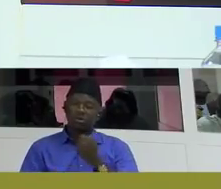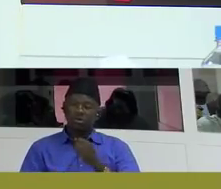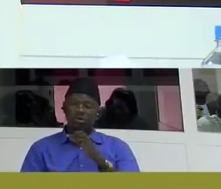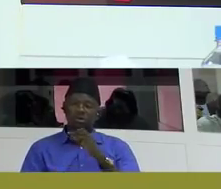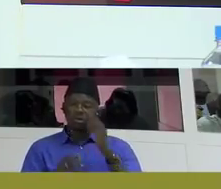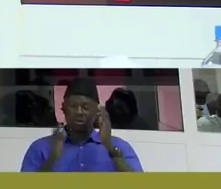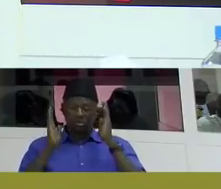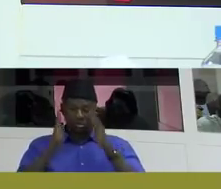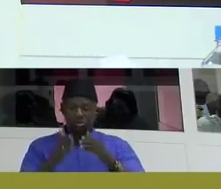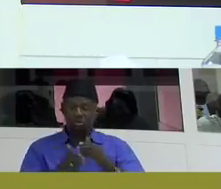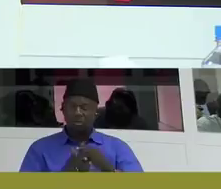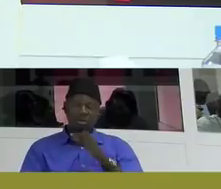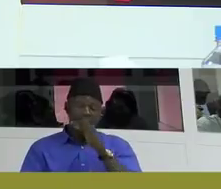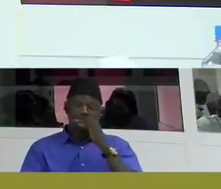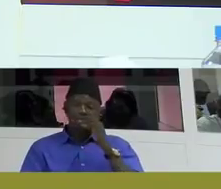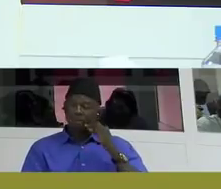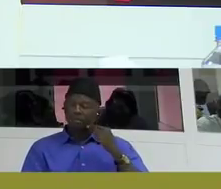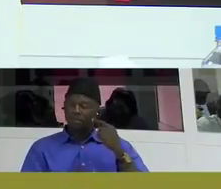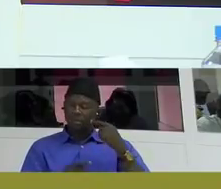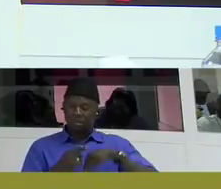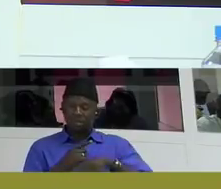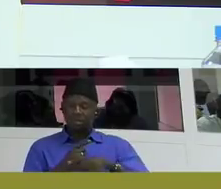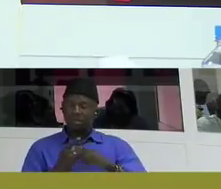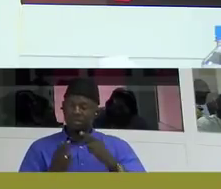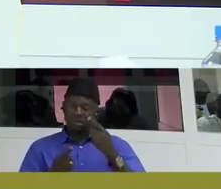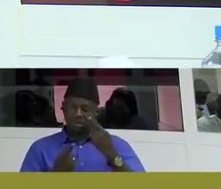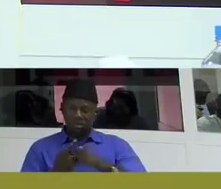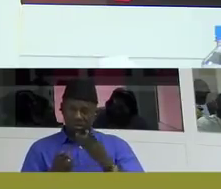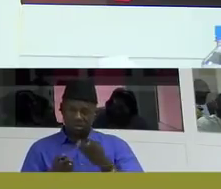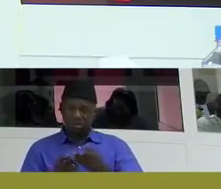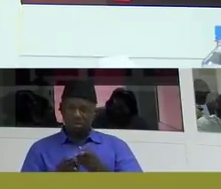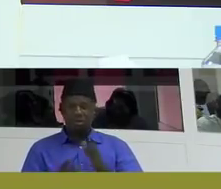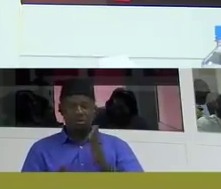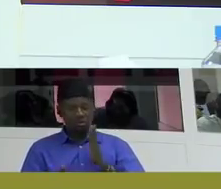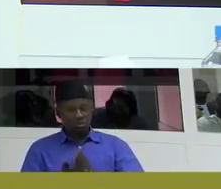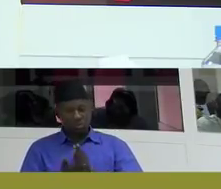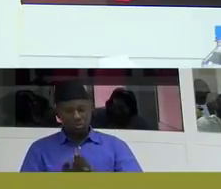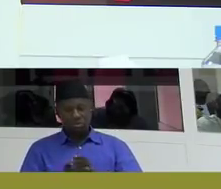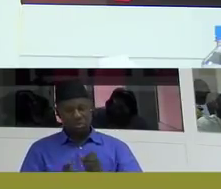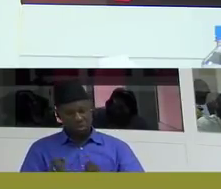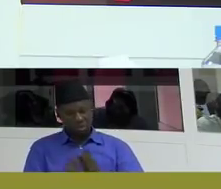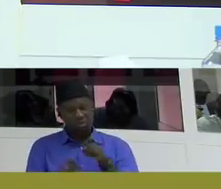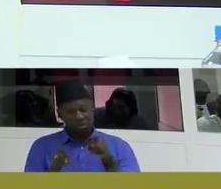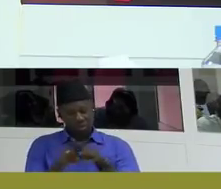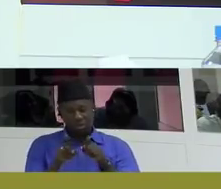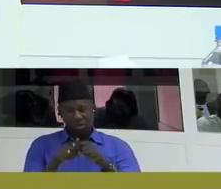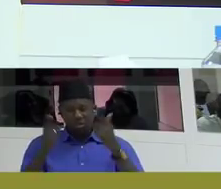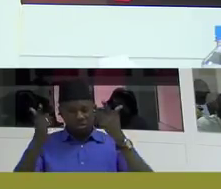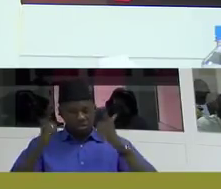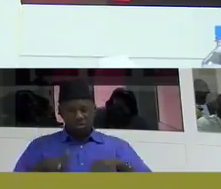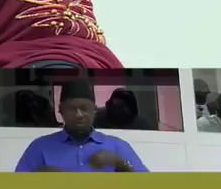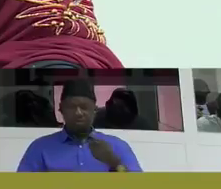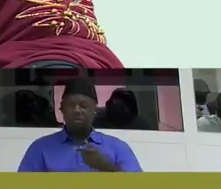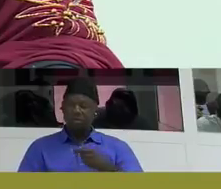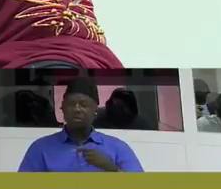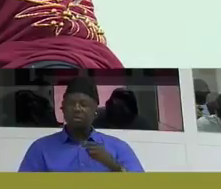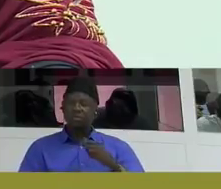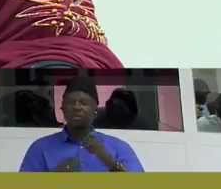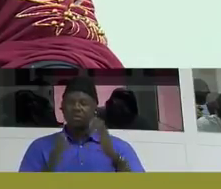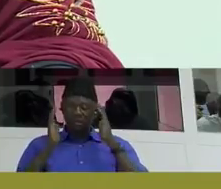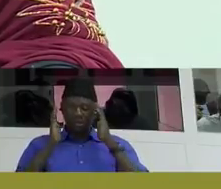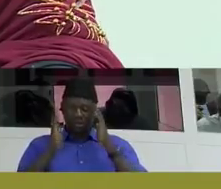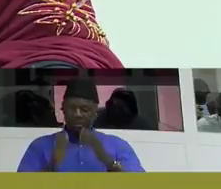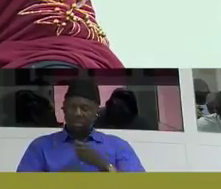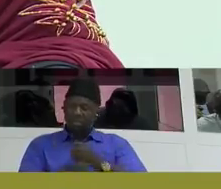Ramadan, therefore, apply that same law for the Christian when they are fasting during Lent,